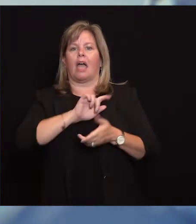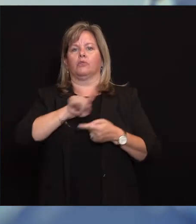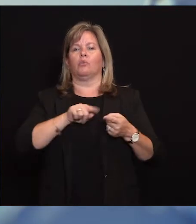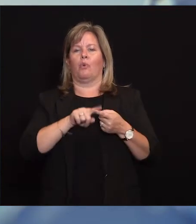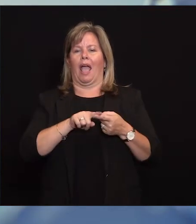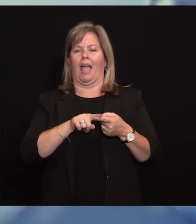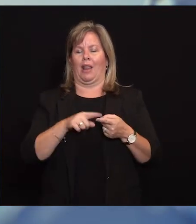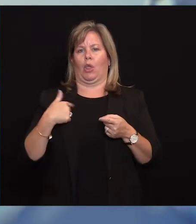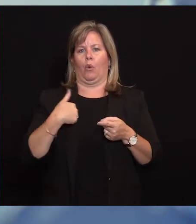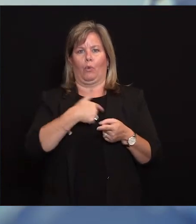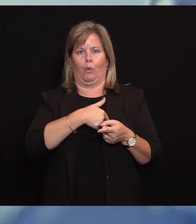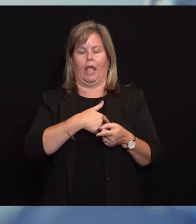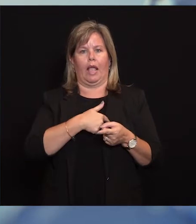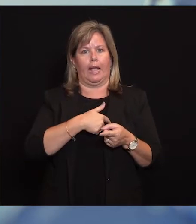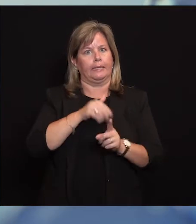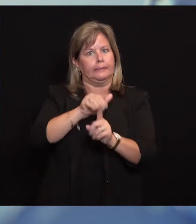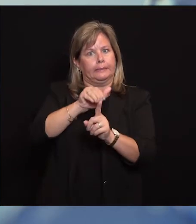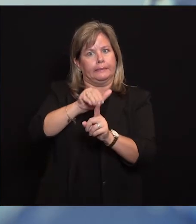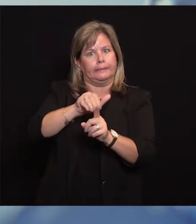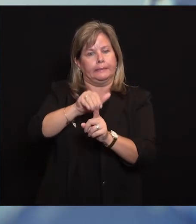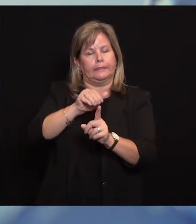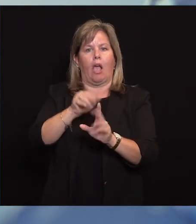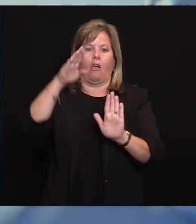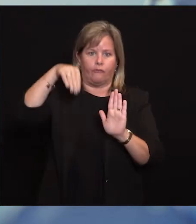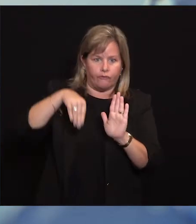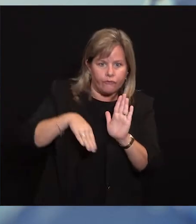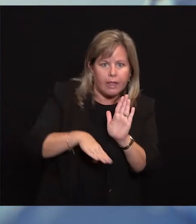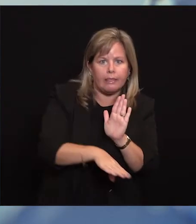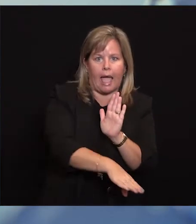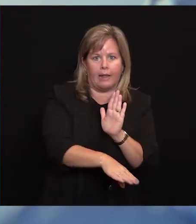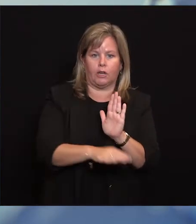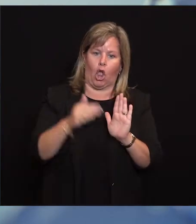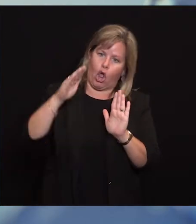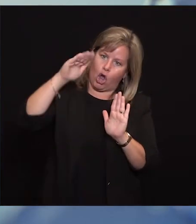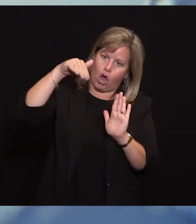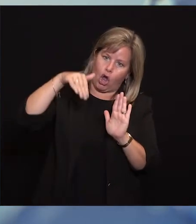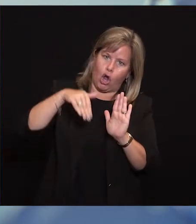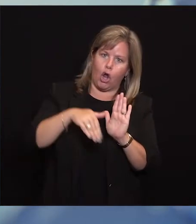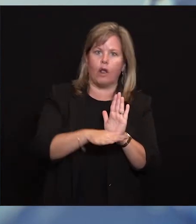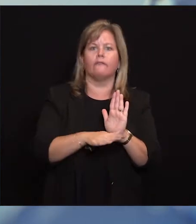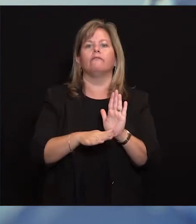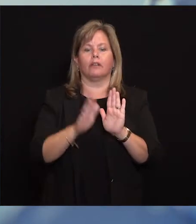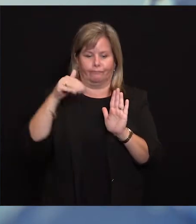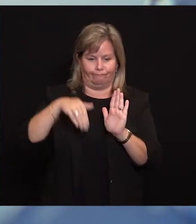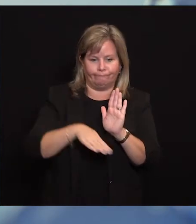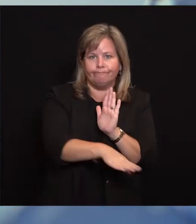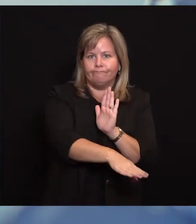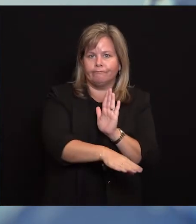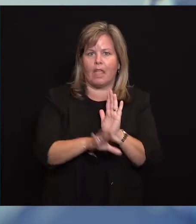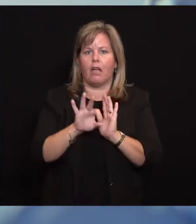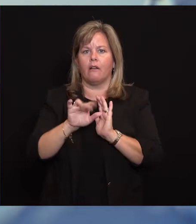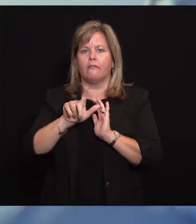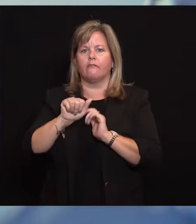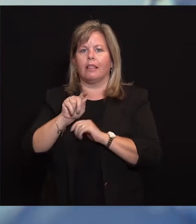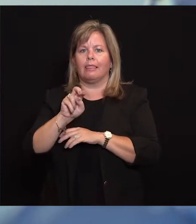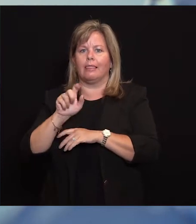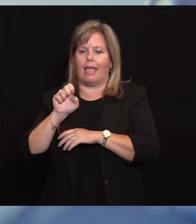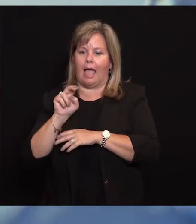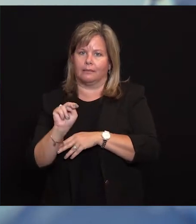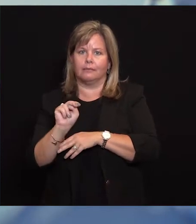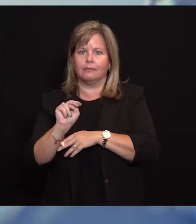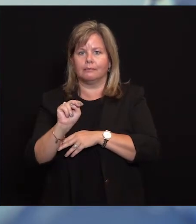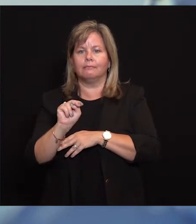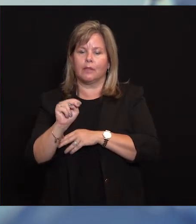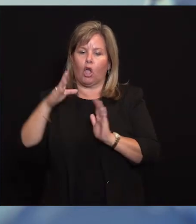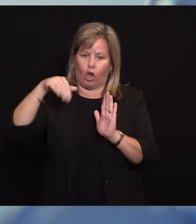everyone remembers. And we successfully cleared that hurdle. This community did a great job in bracing for impact and flattening the